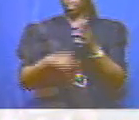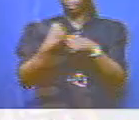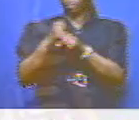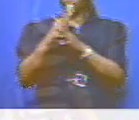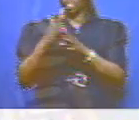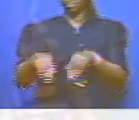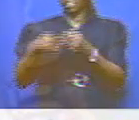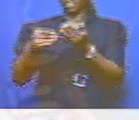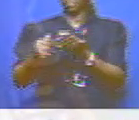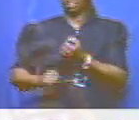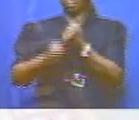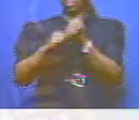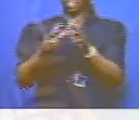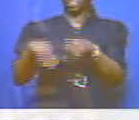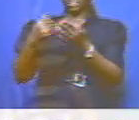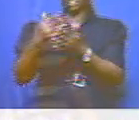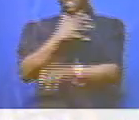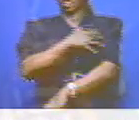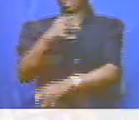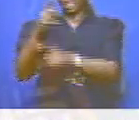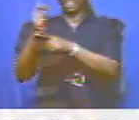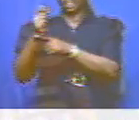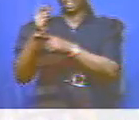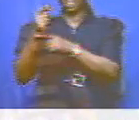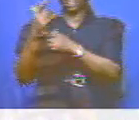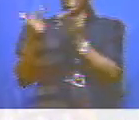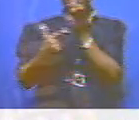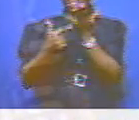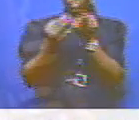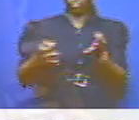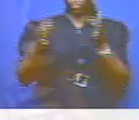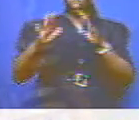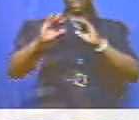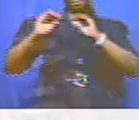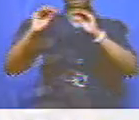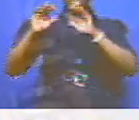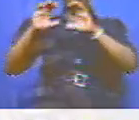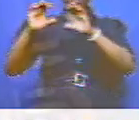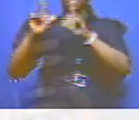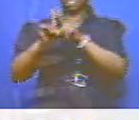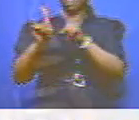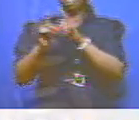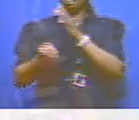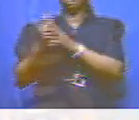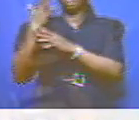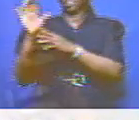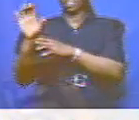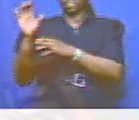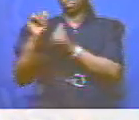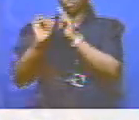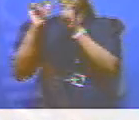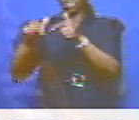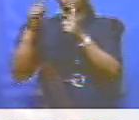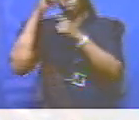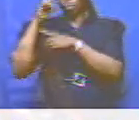by providing capacity training, technical officials, mm-hmm. training coaches. And we do have a clinic that will come up for the Western region in April for